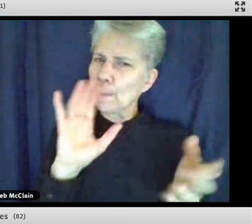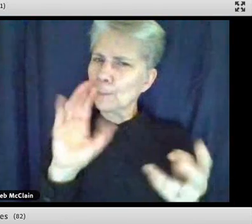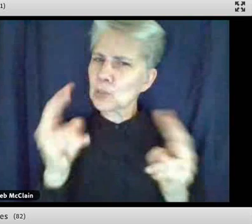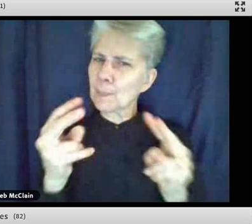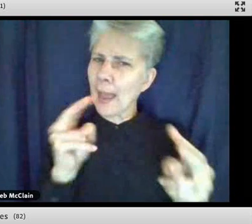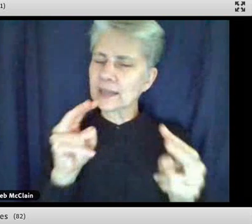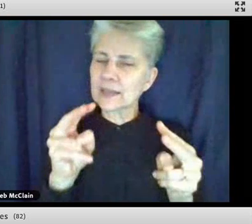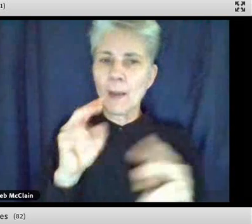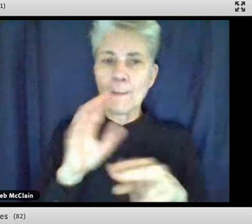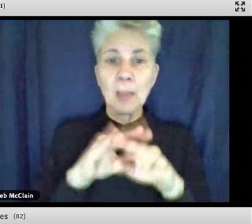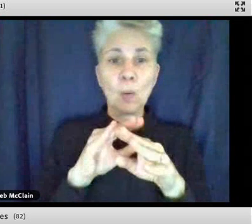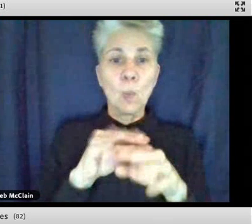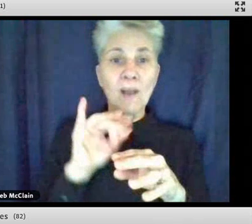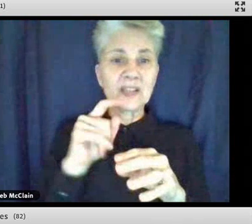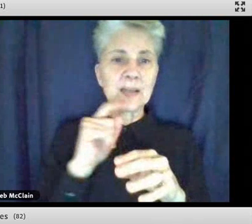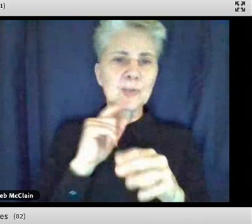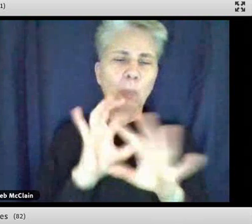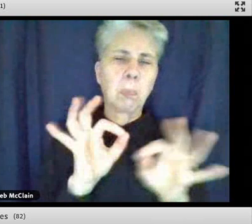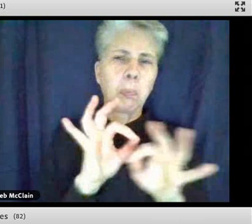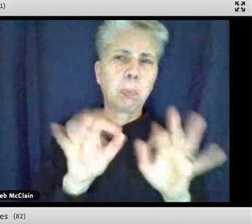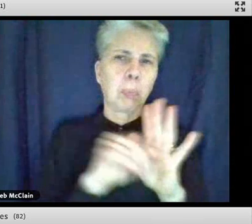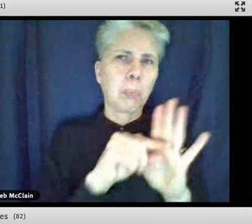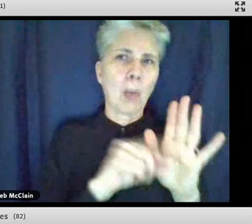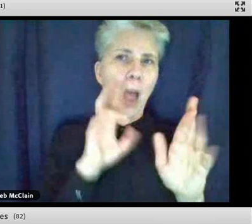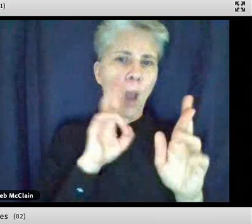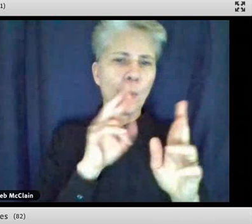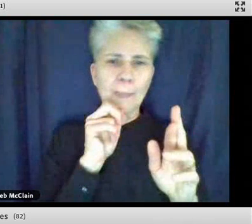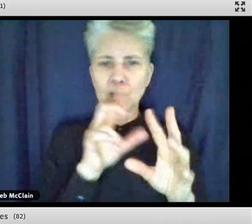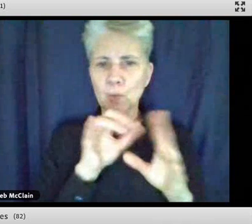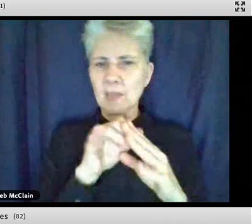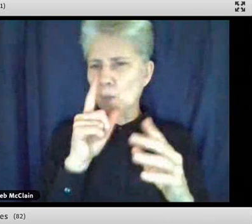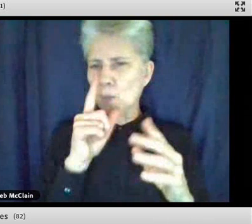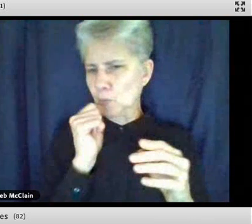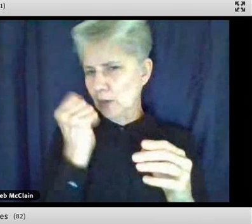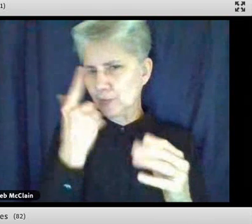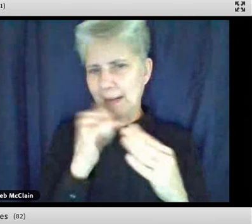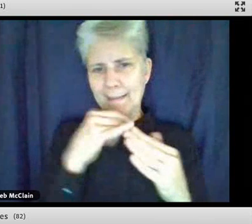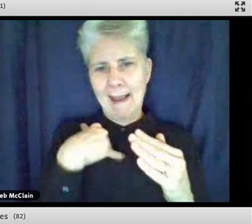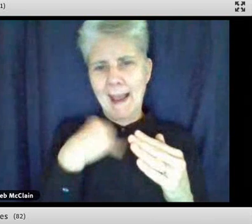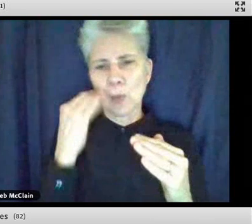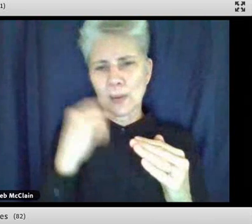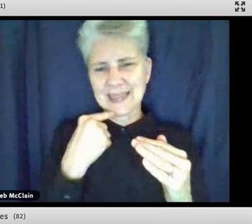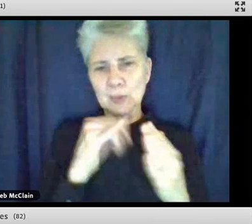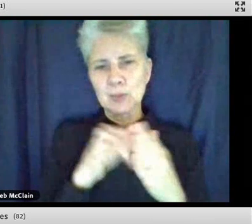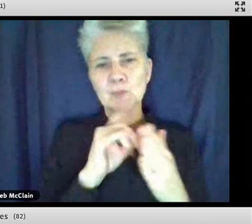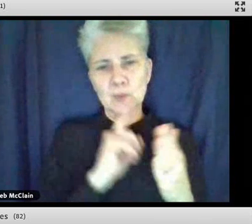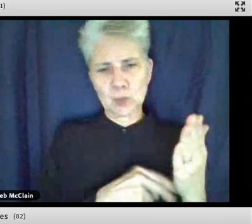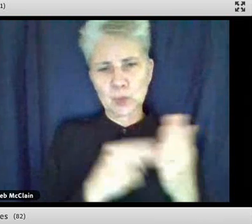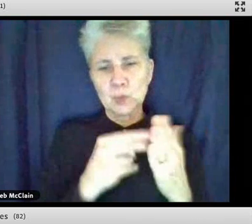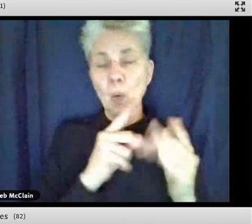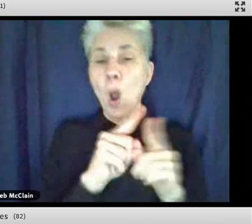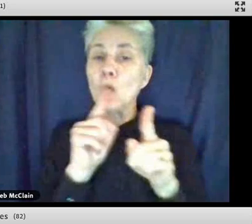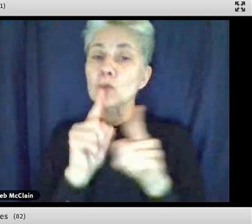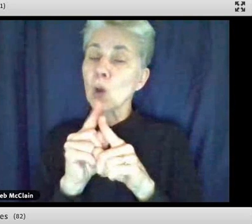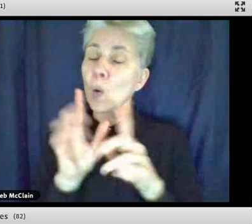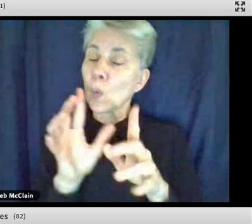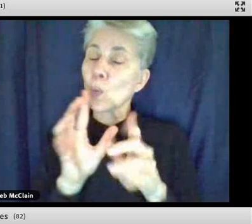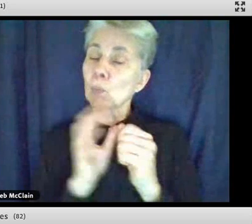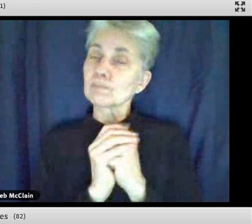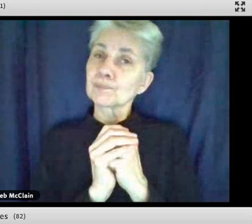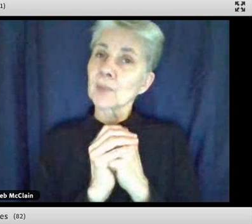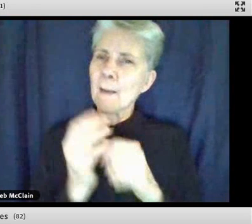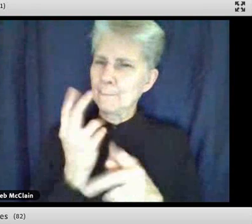to downplay, which I'm not trying to do, I hope. I hope you realize that I know how serious this is. But also, again, beware